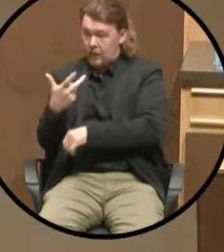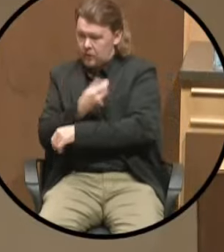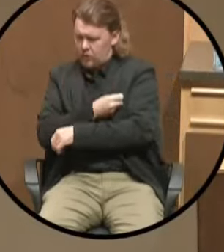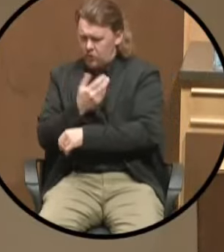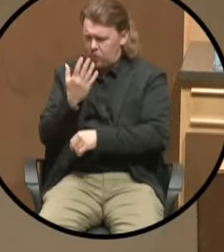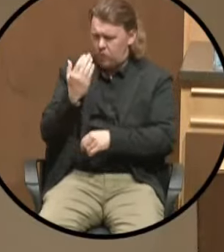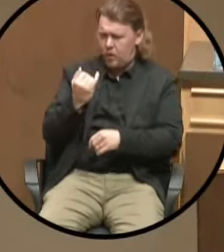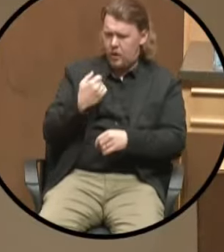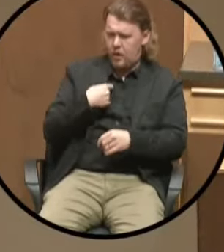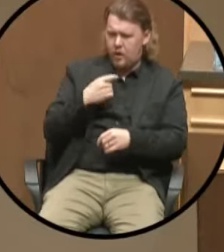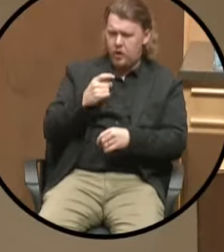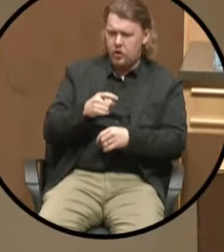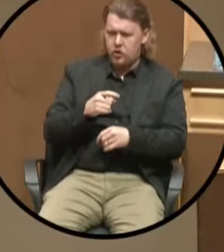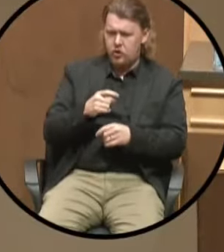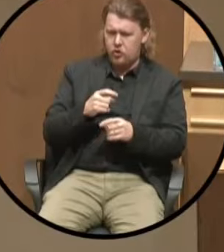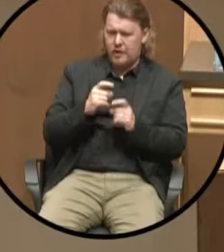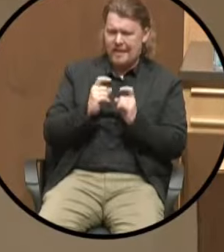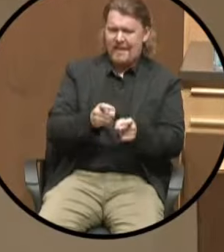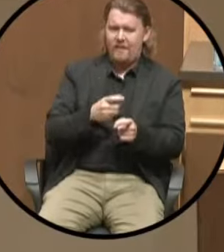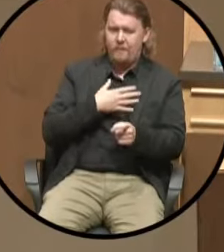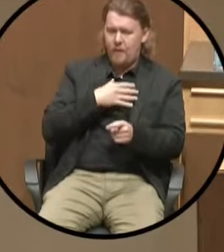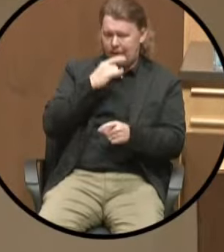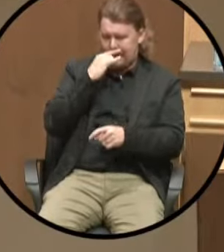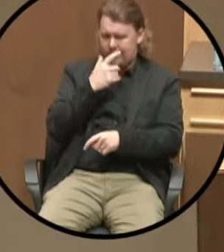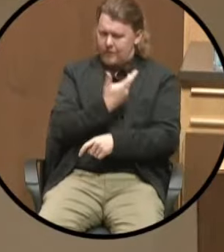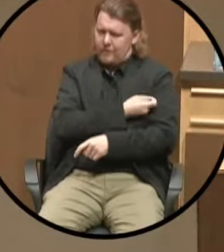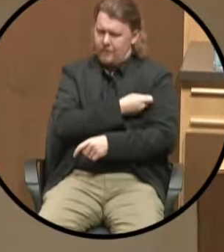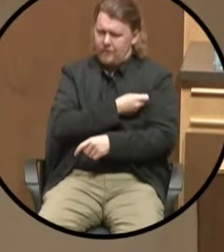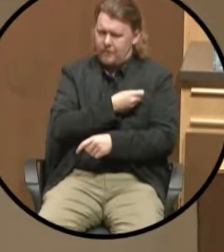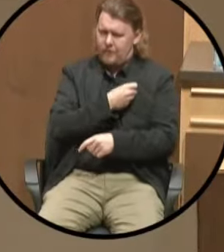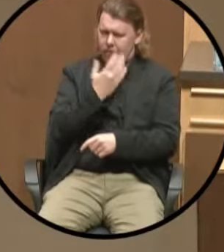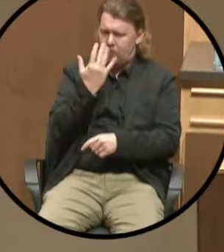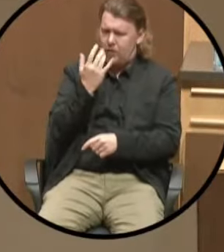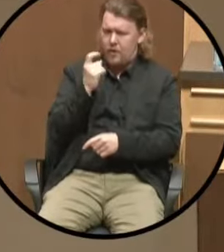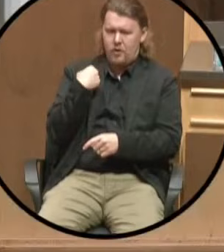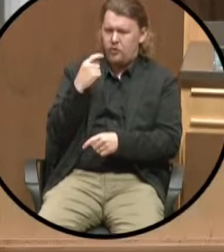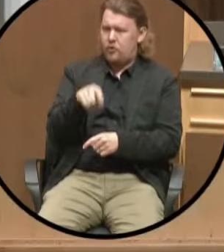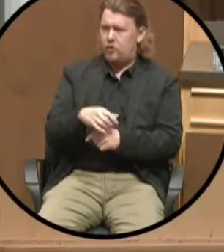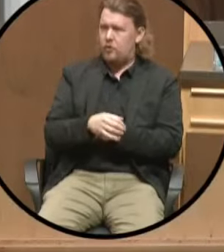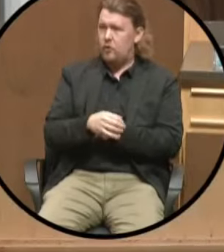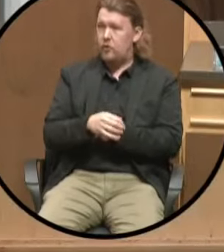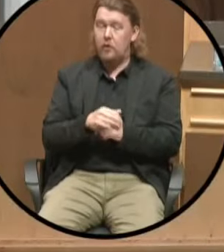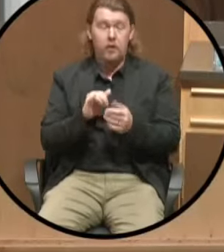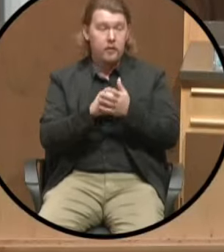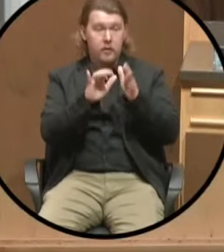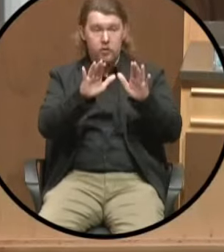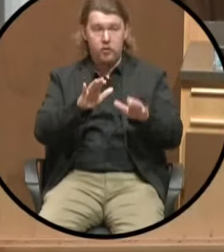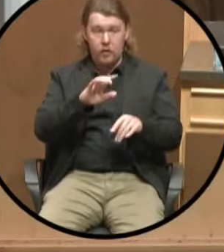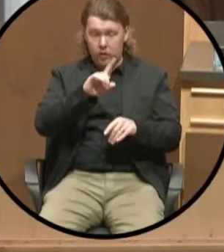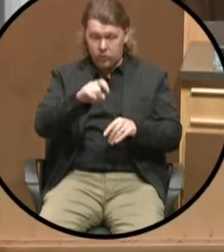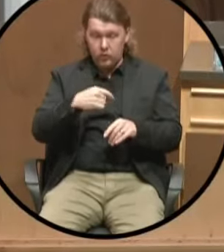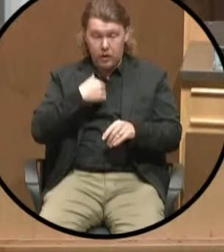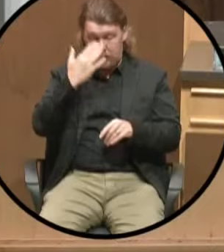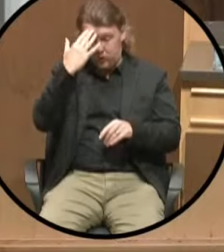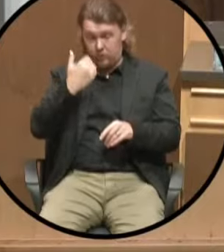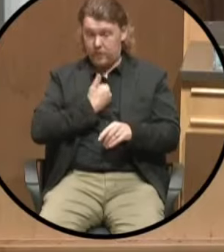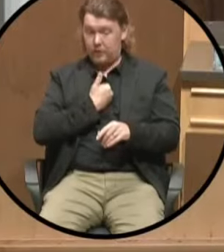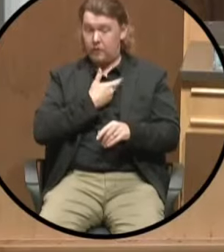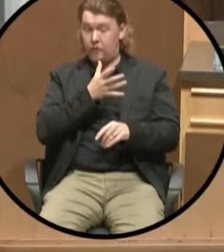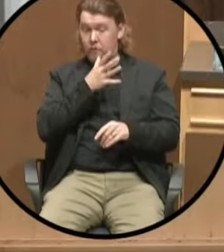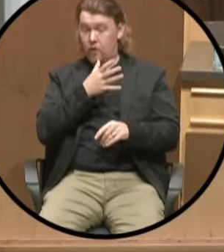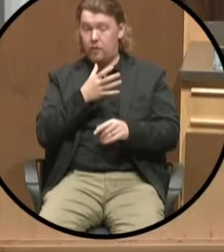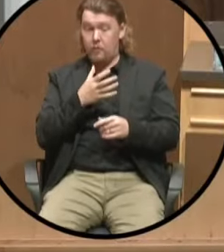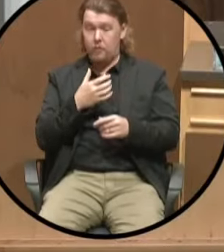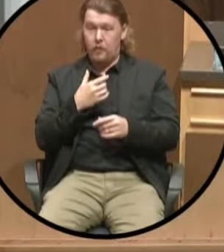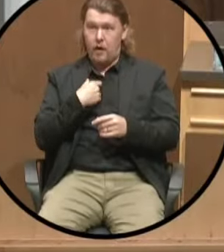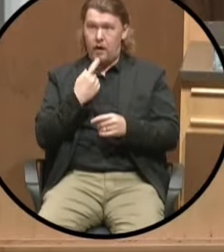subject my child to this vaccine? That's a great question, and one I know as a parent, you want to ask